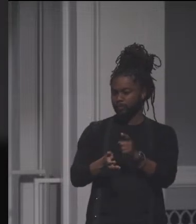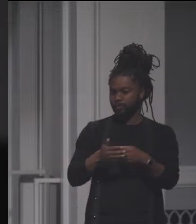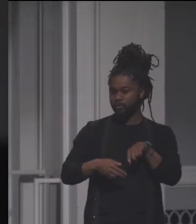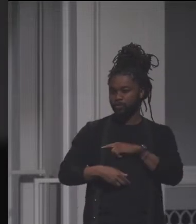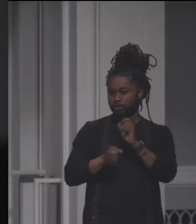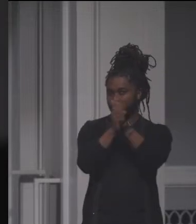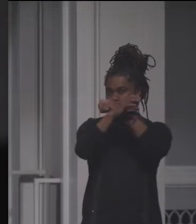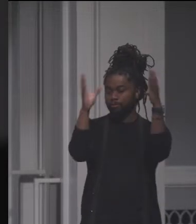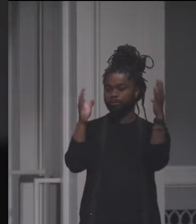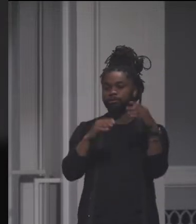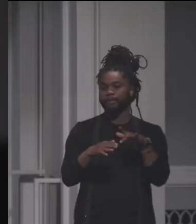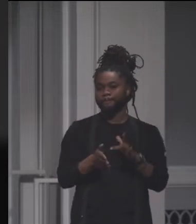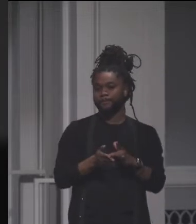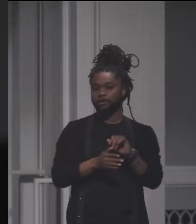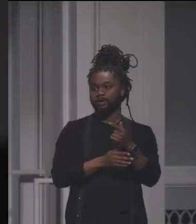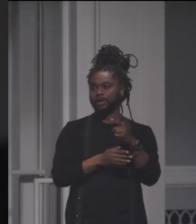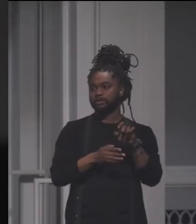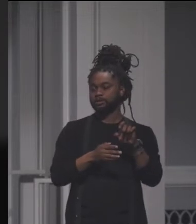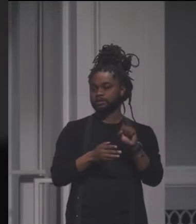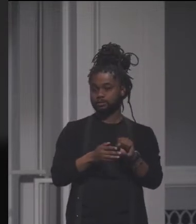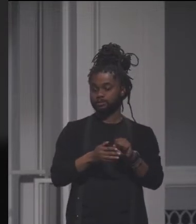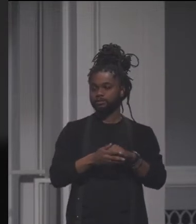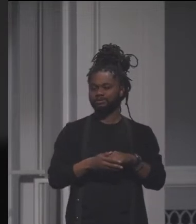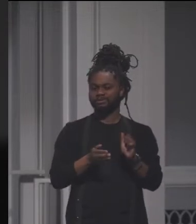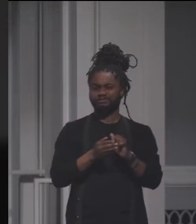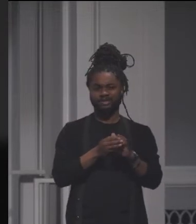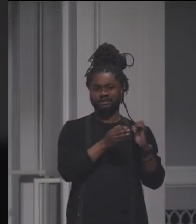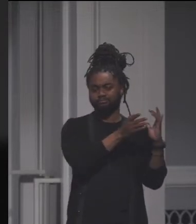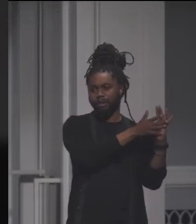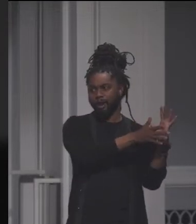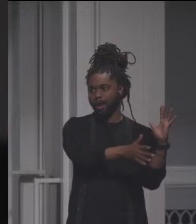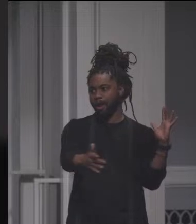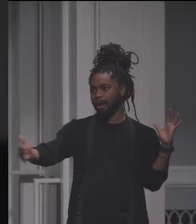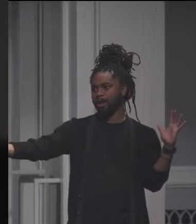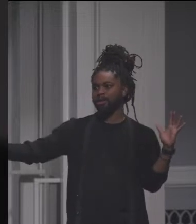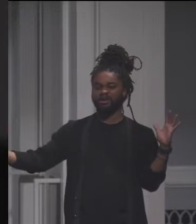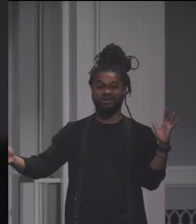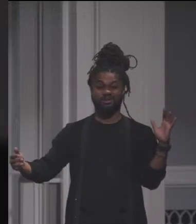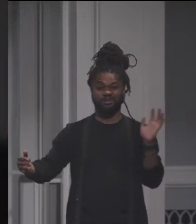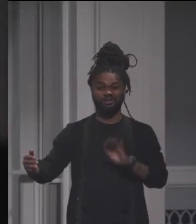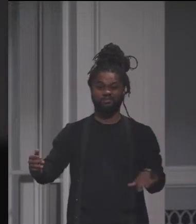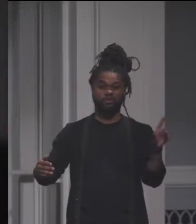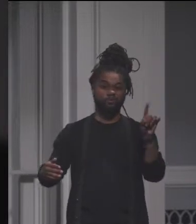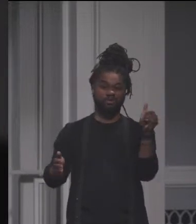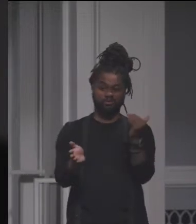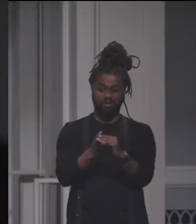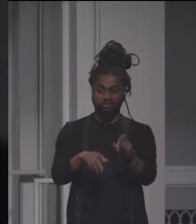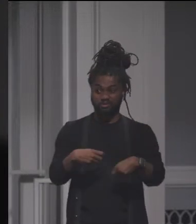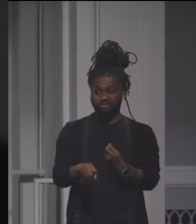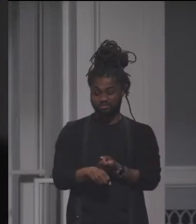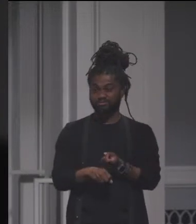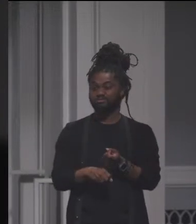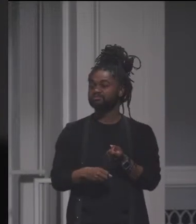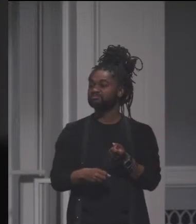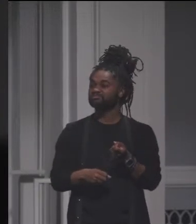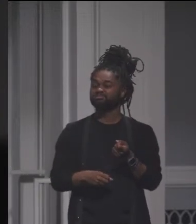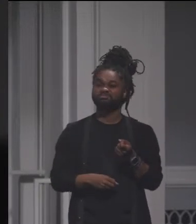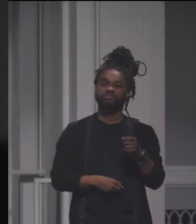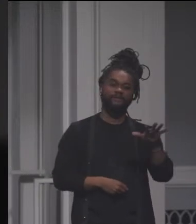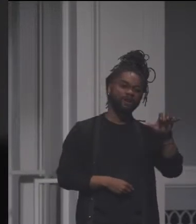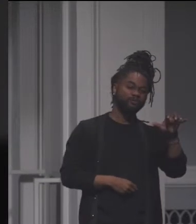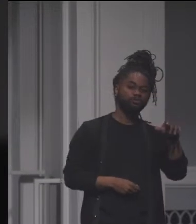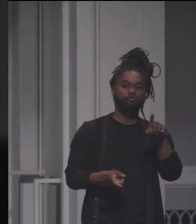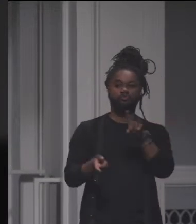Ages. The Middle Ages covers a vast span of time, about 1,000 years, so traditionally from 500